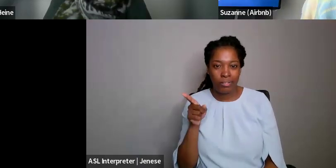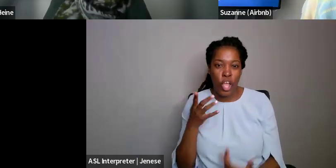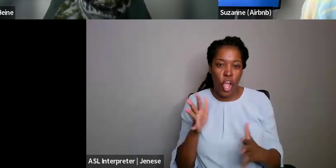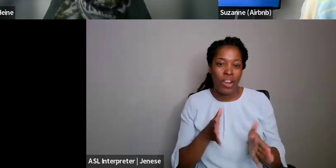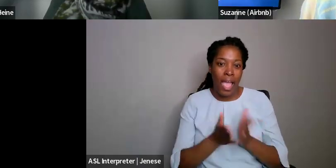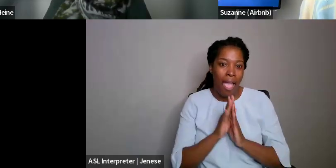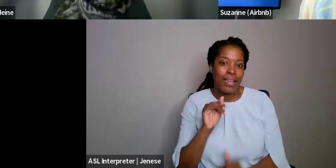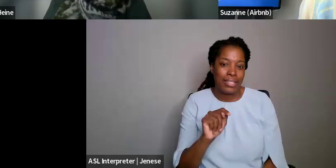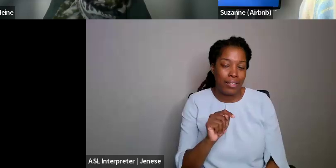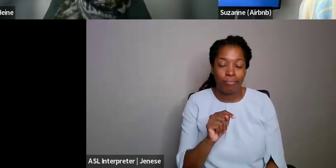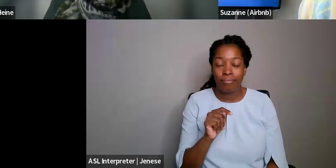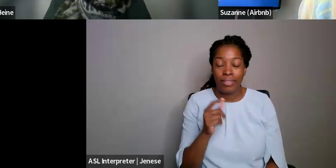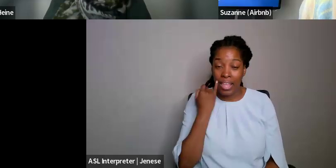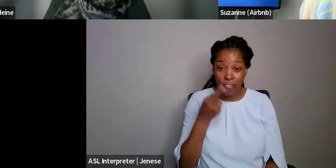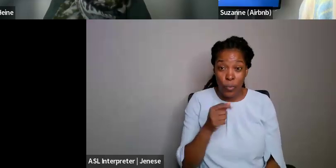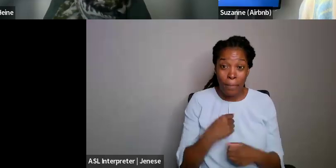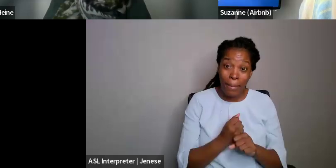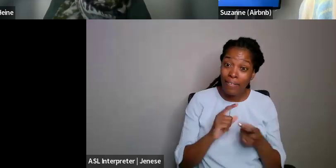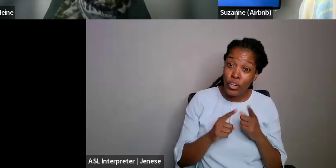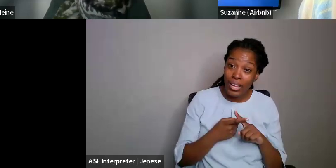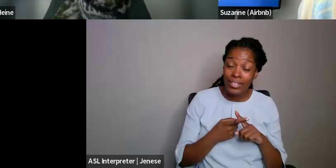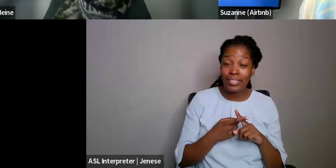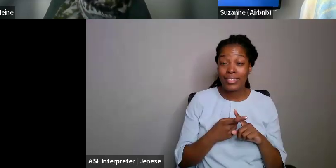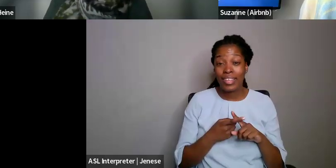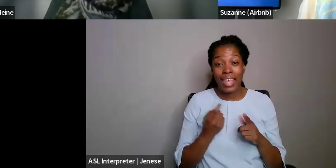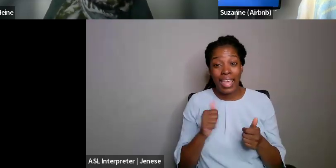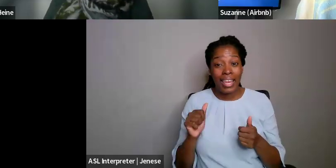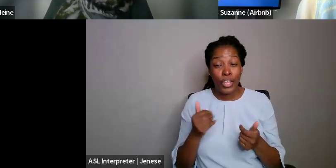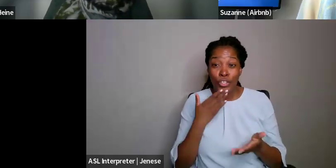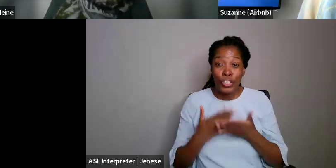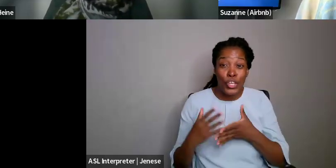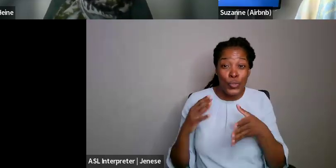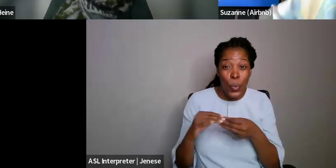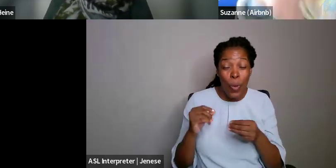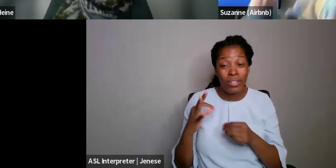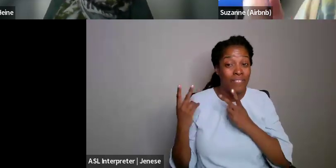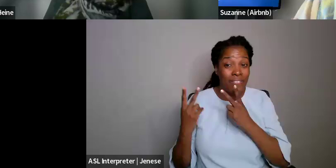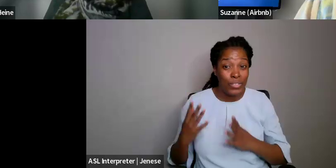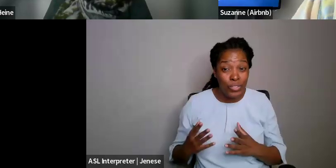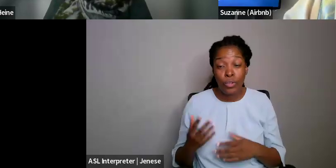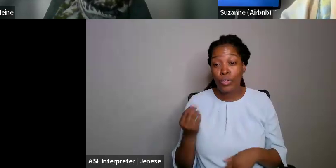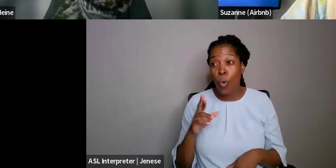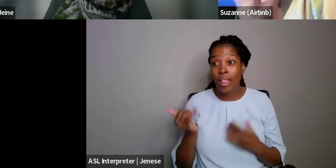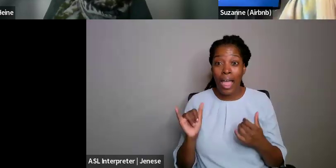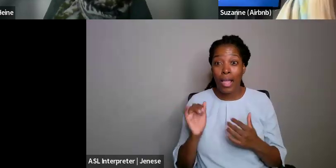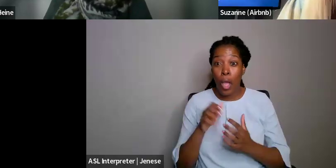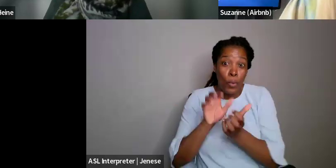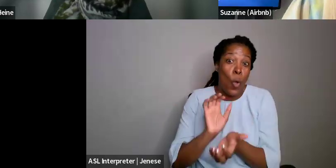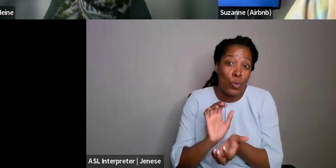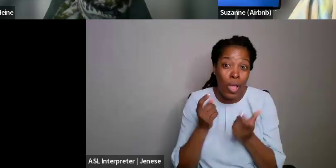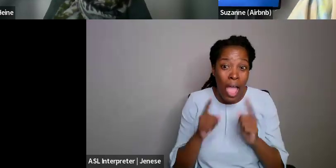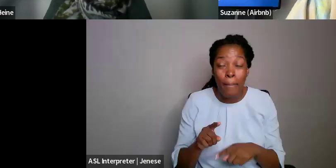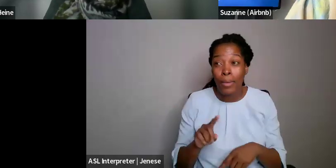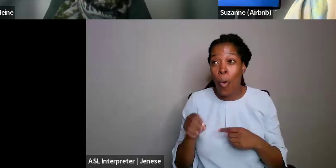Was around whether you have made lots of friends, whether you have any like memorable stories of guests, or people proposing to someone, or people having babies